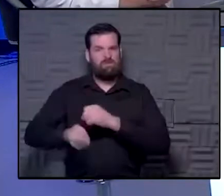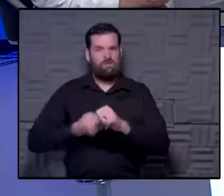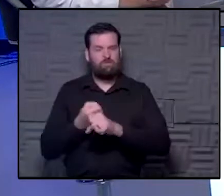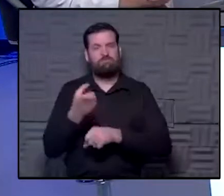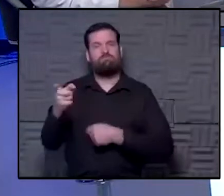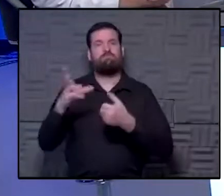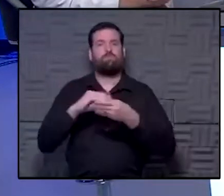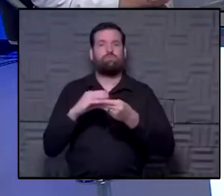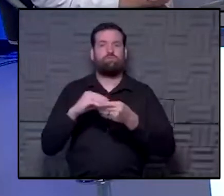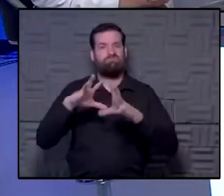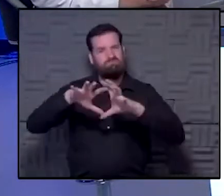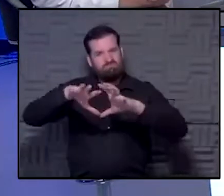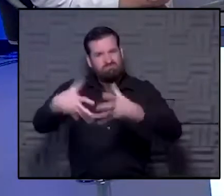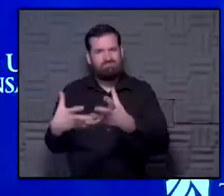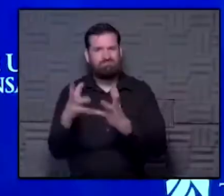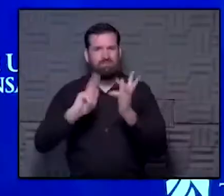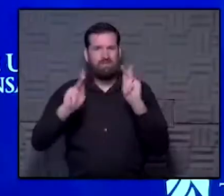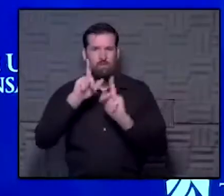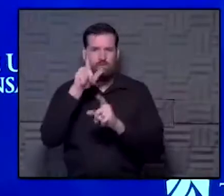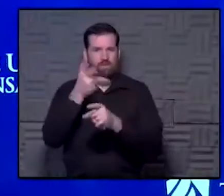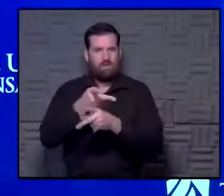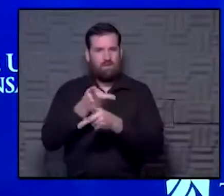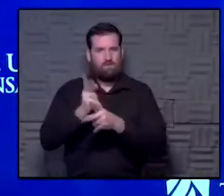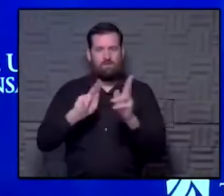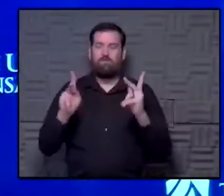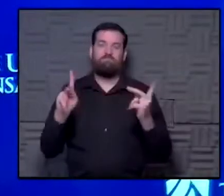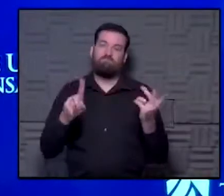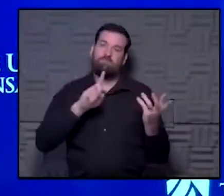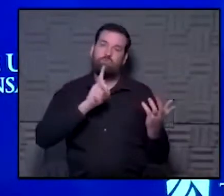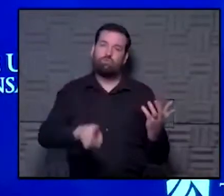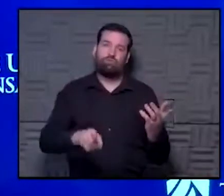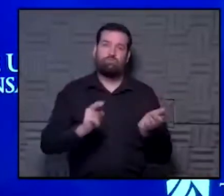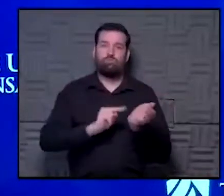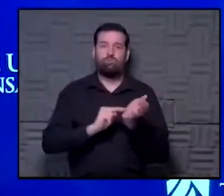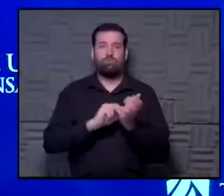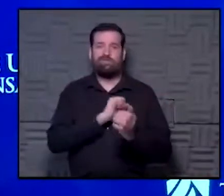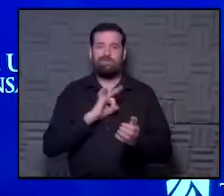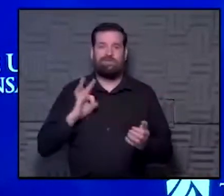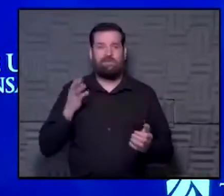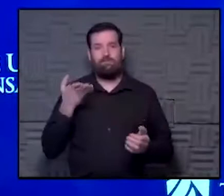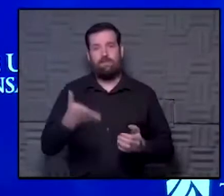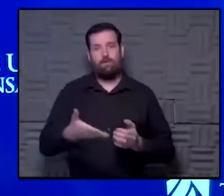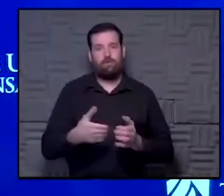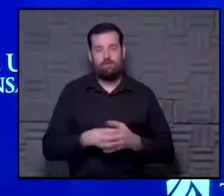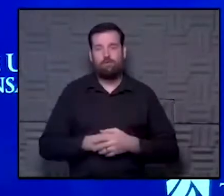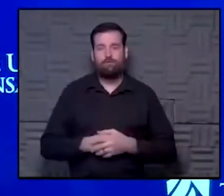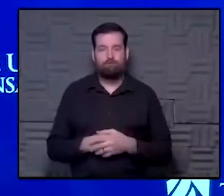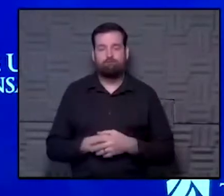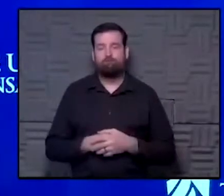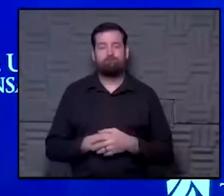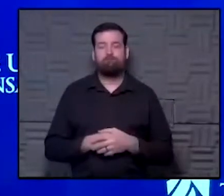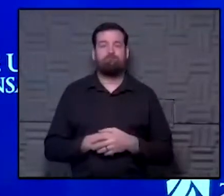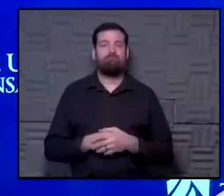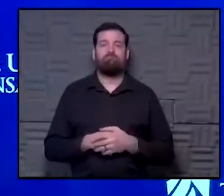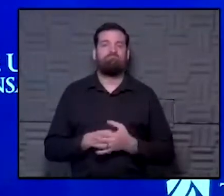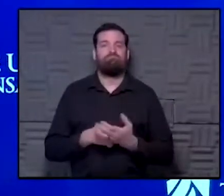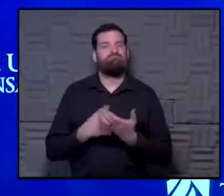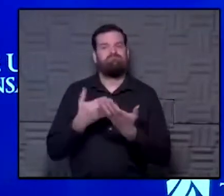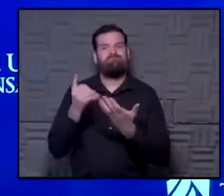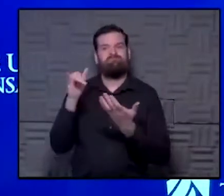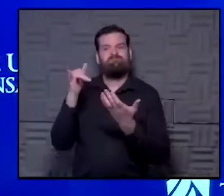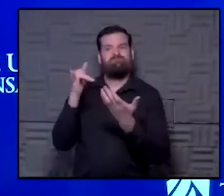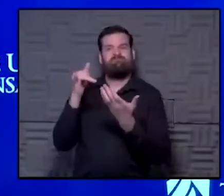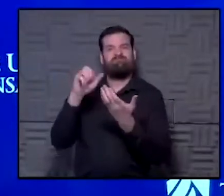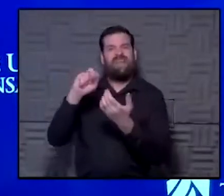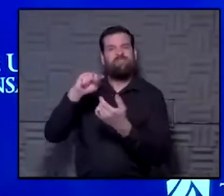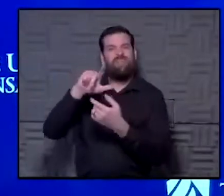team of people who take care of folks there is just so darn true. The nursing staff up there are angelic, and they have to put up with